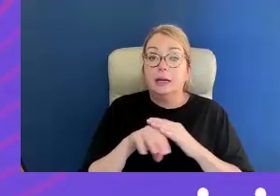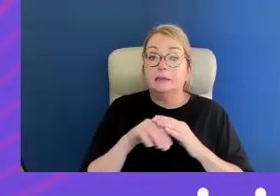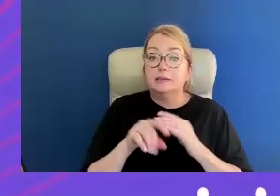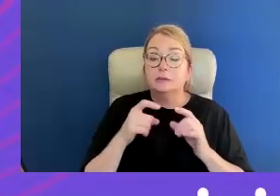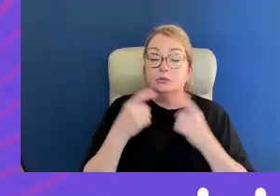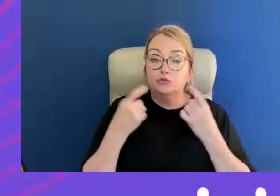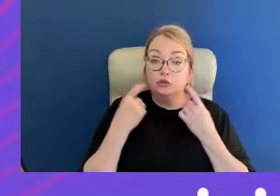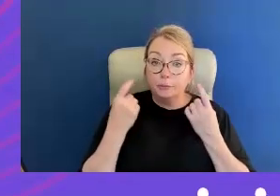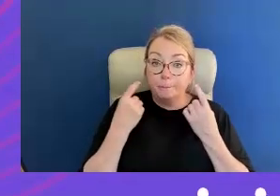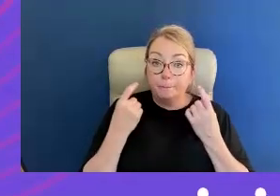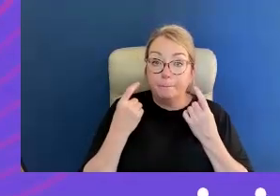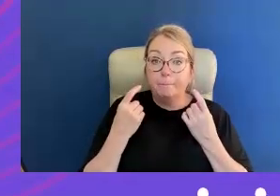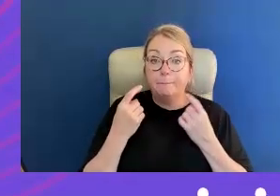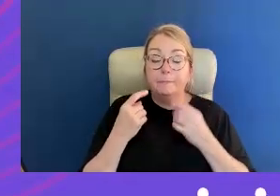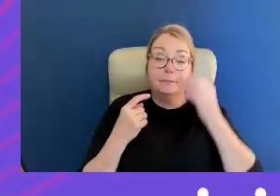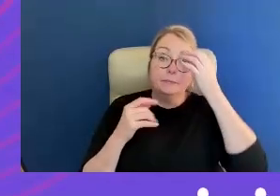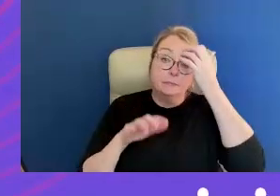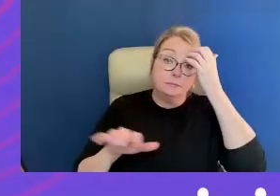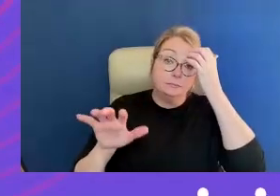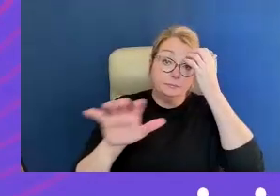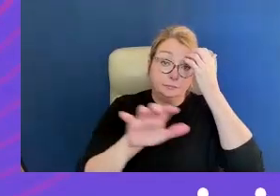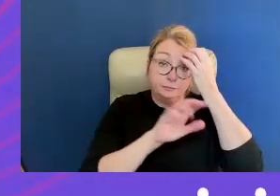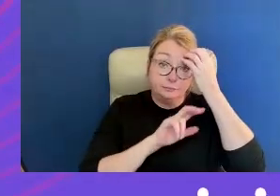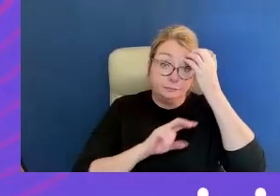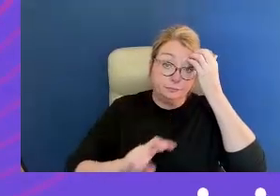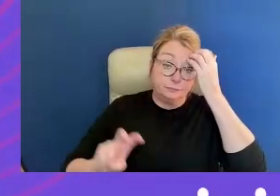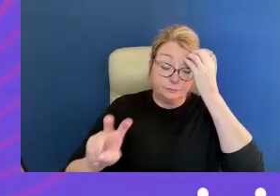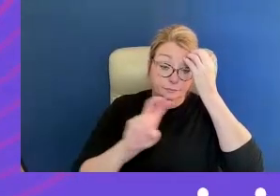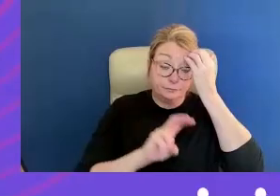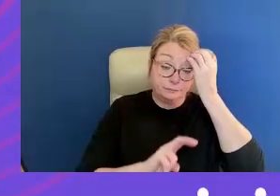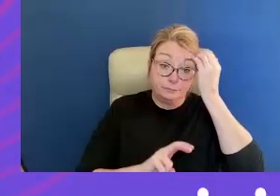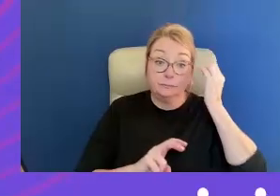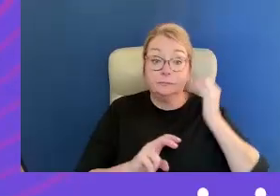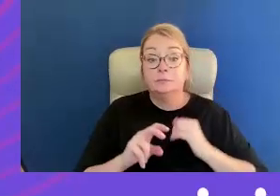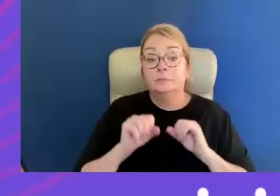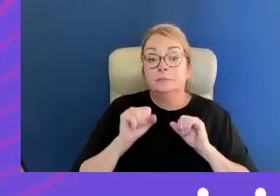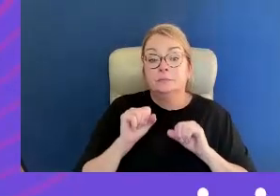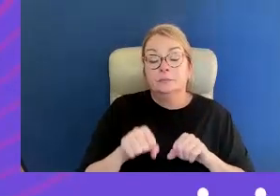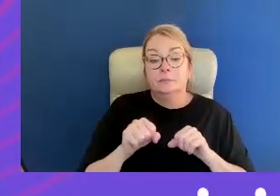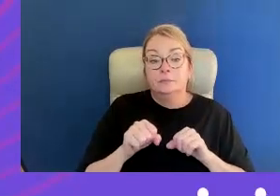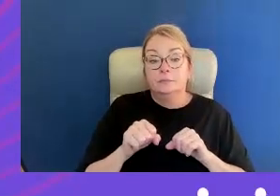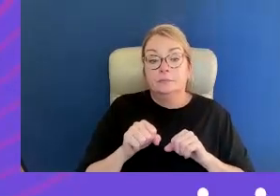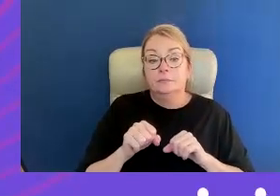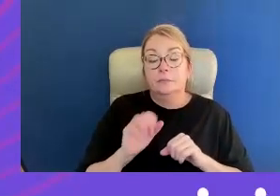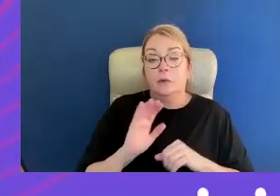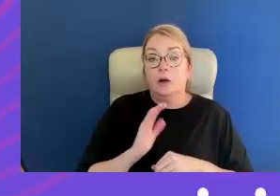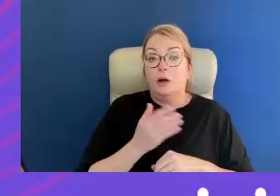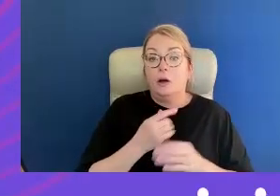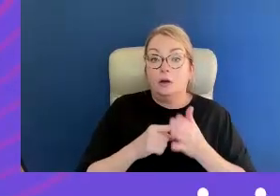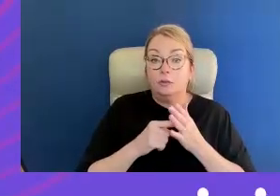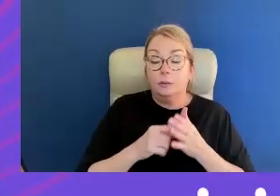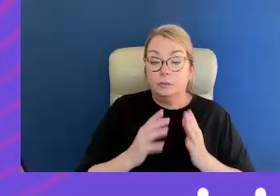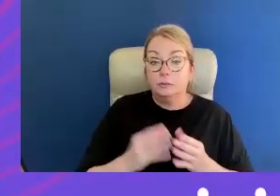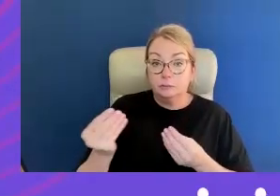gyms and fitness locations nationwide. I can let you know our Kaiser rep recently notified us that has